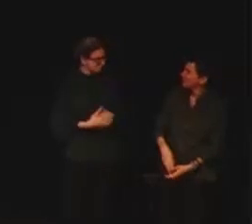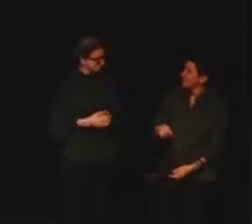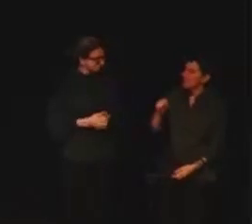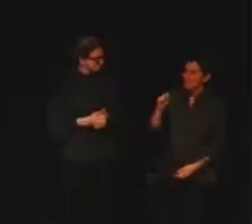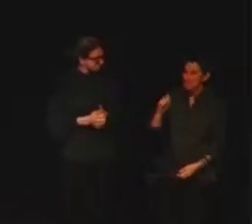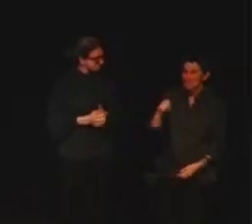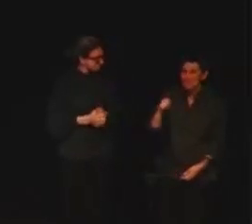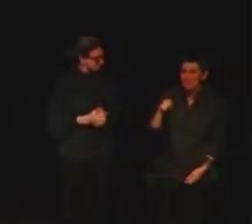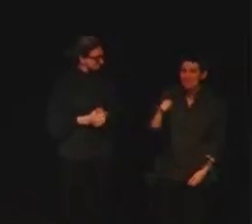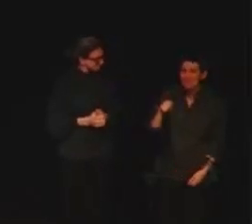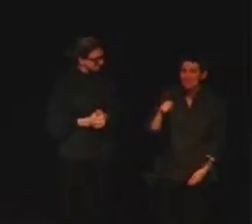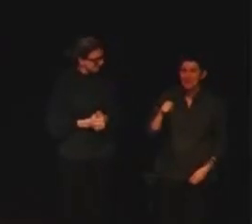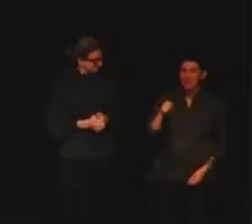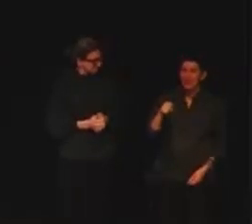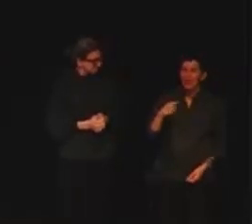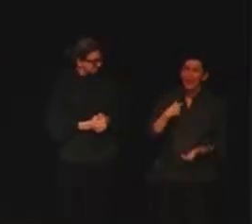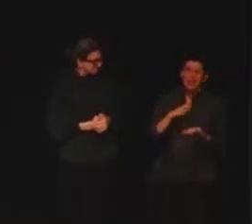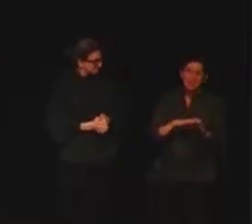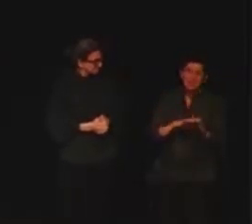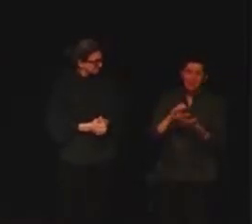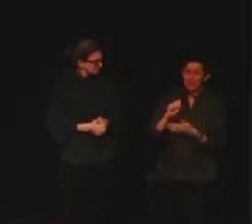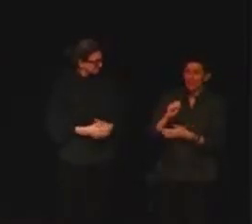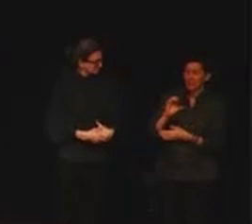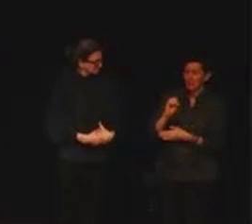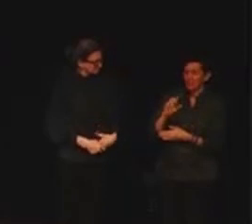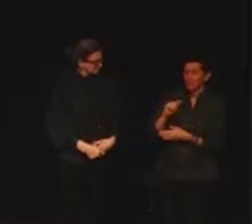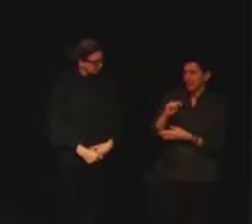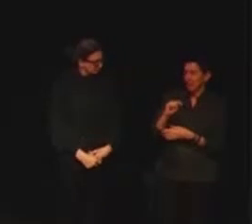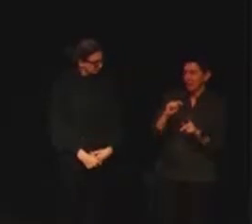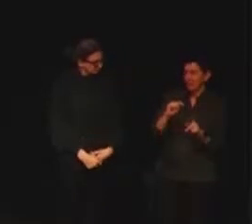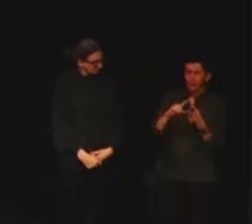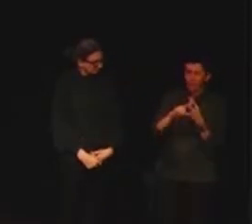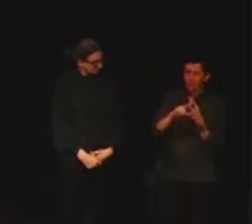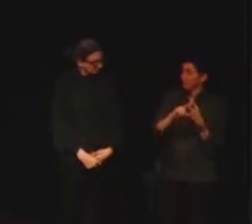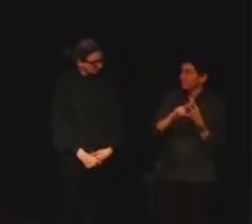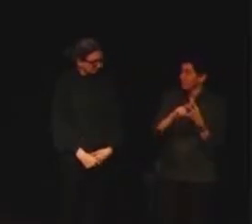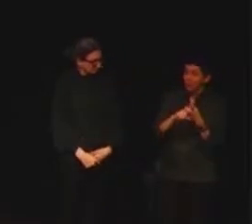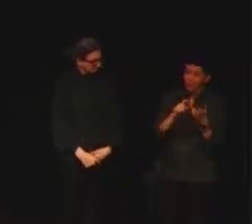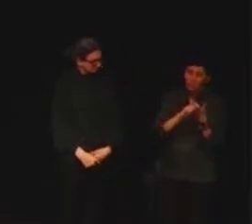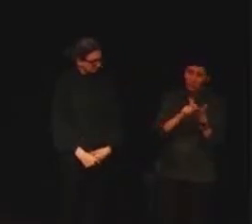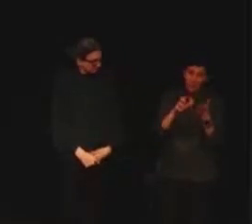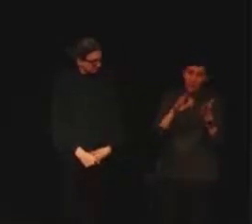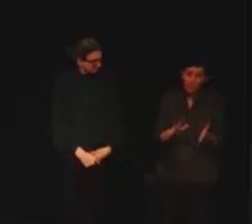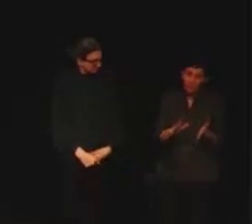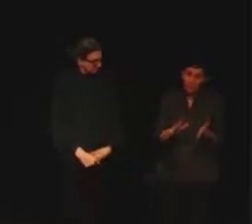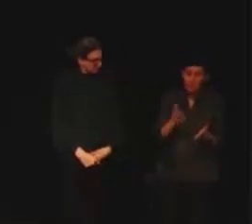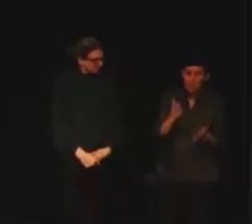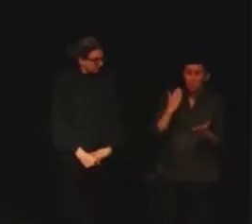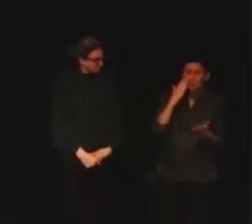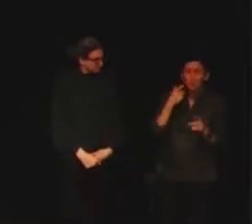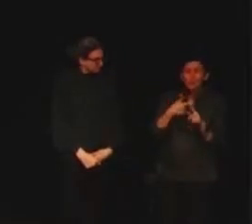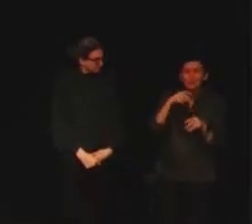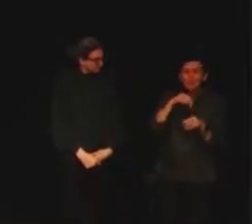to, I give credit to that to Scott Atzett, who is a writer and may know him from 30 Rock,